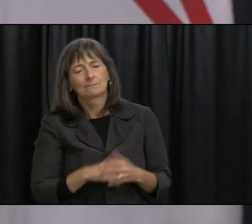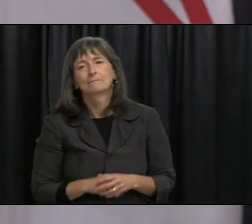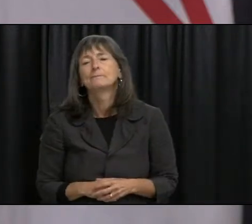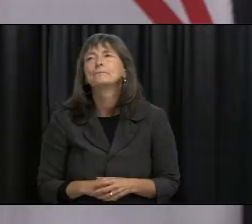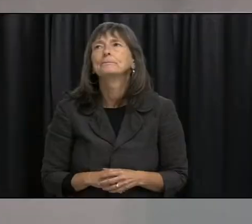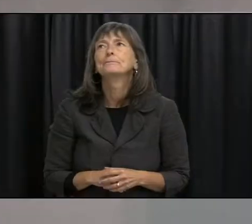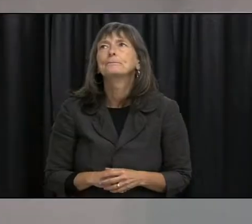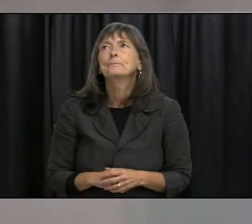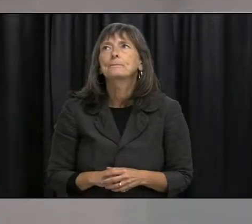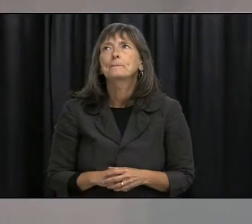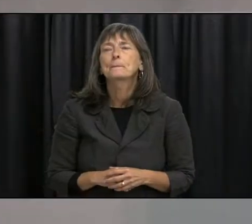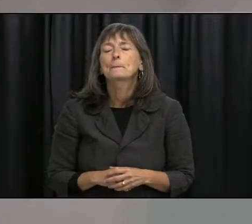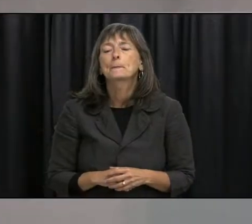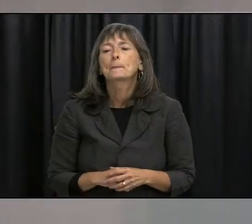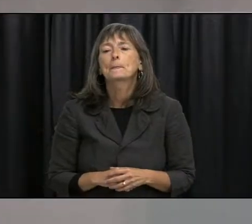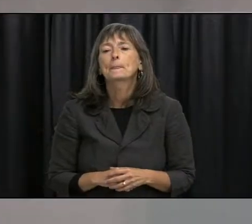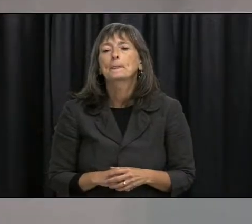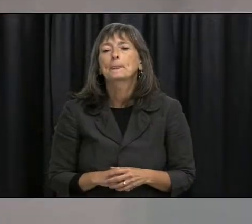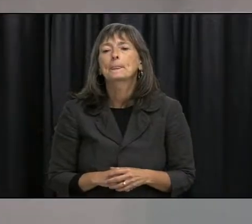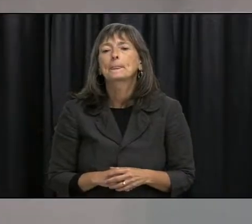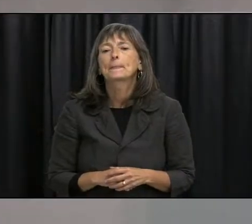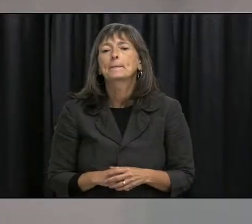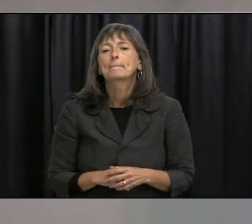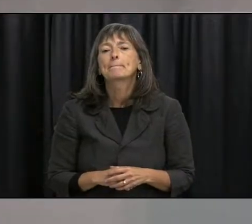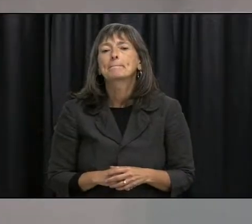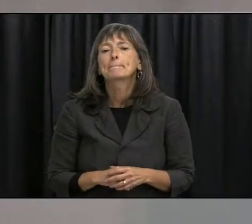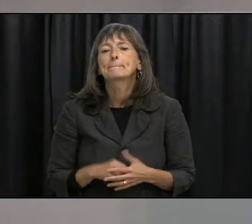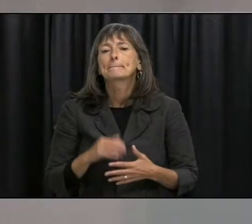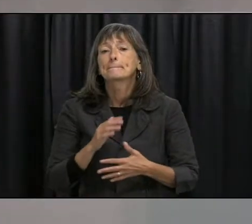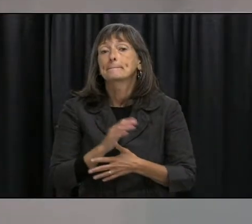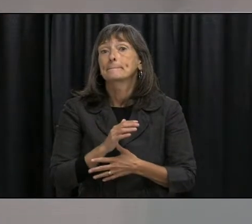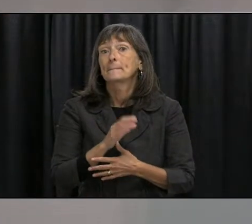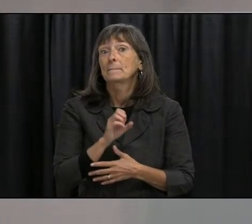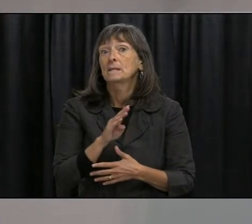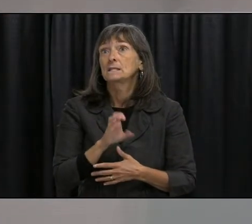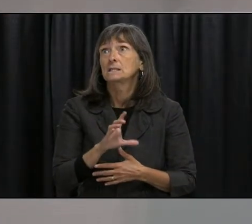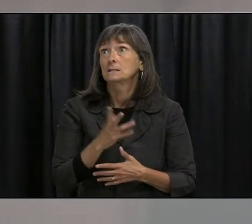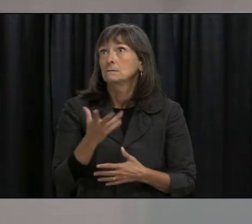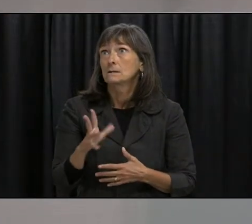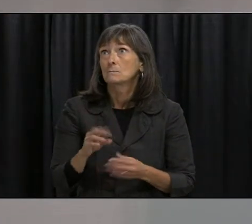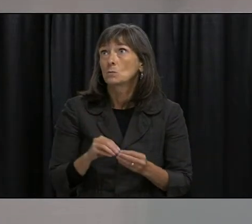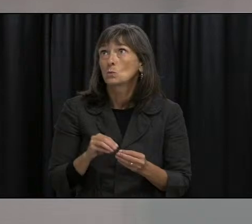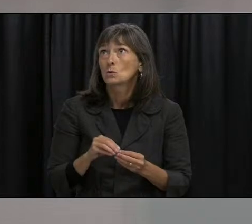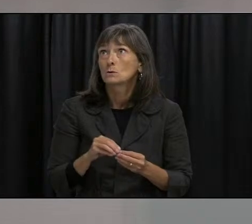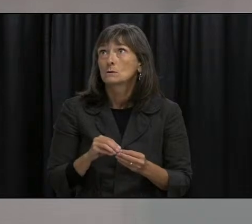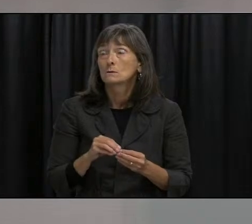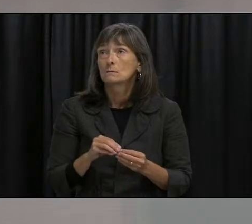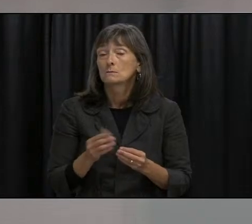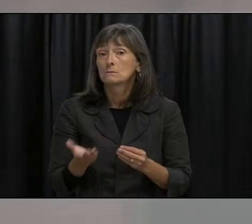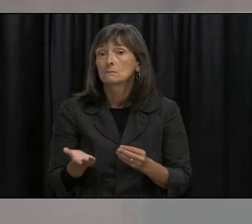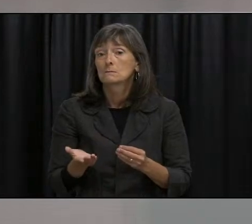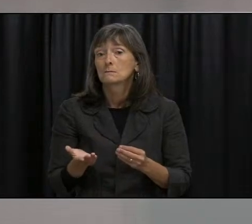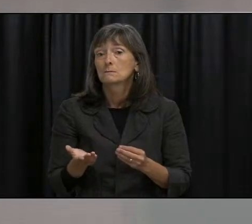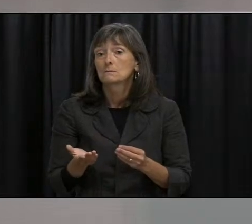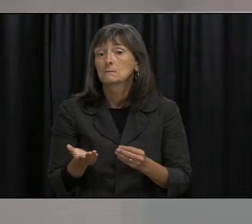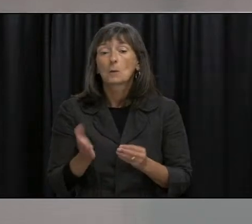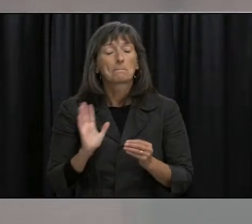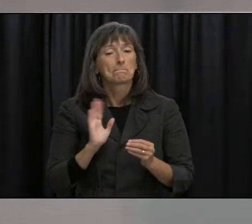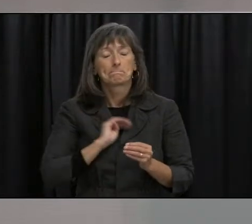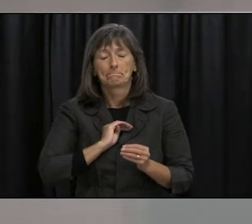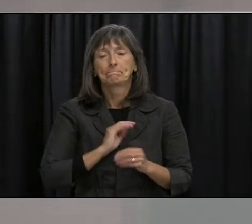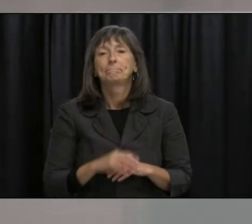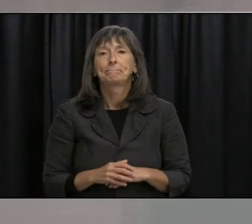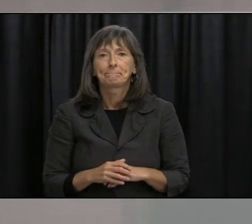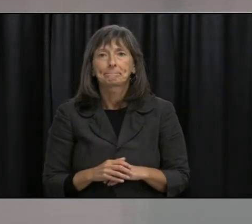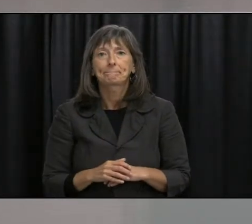thank you, Peter. Was that the end of your questioning, or did you have anything else? I'm good for now.